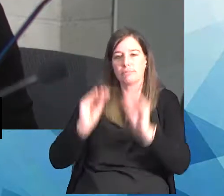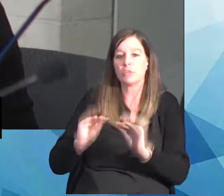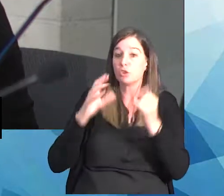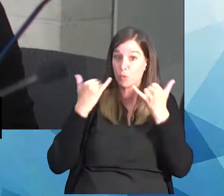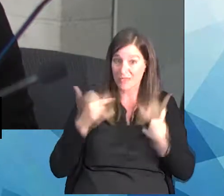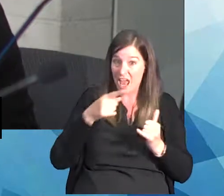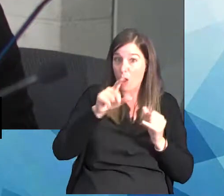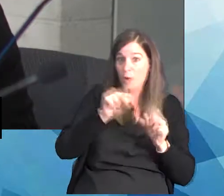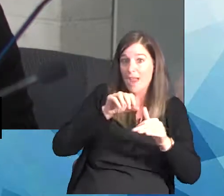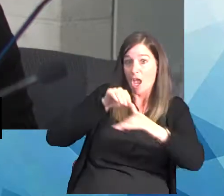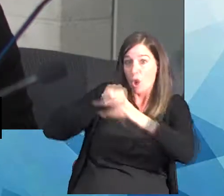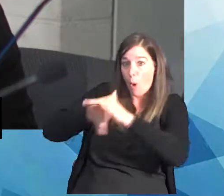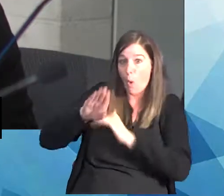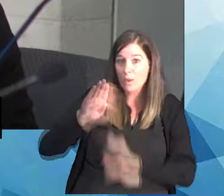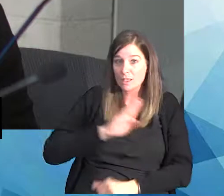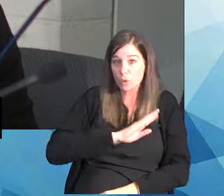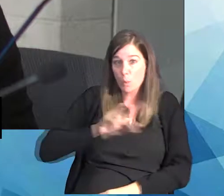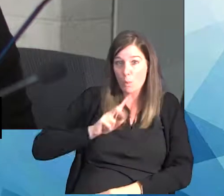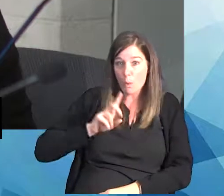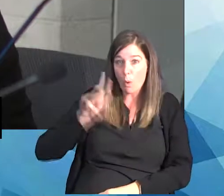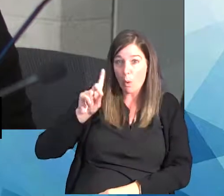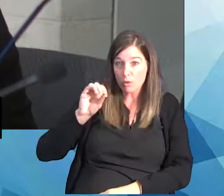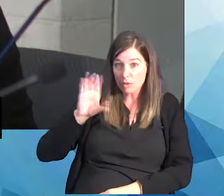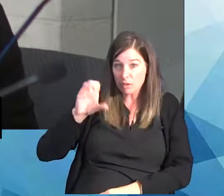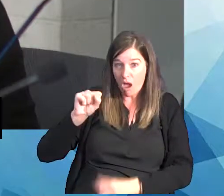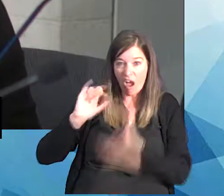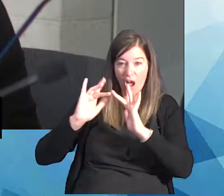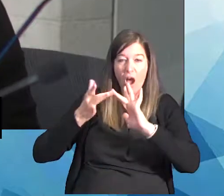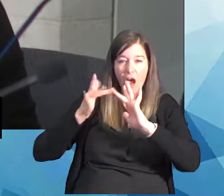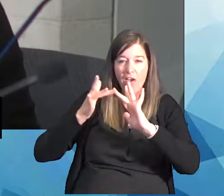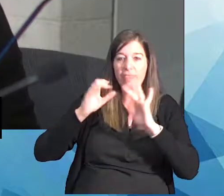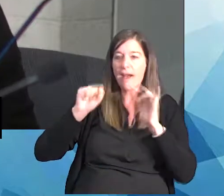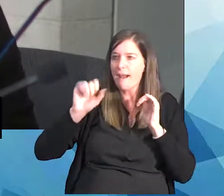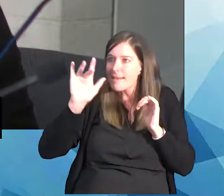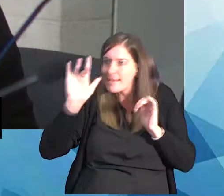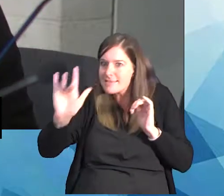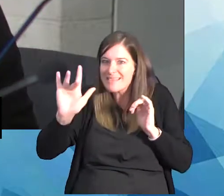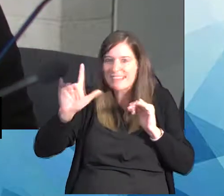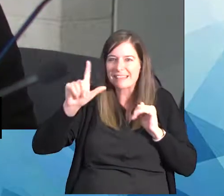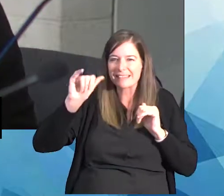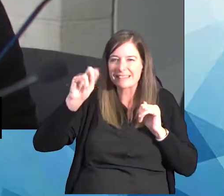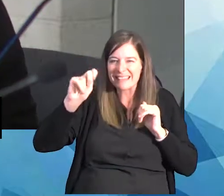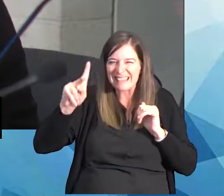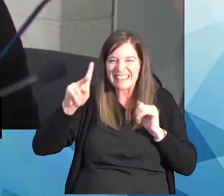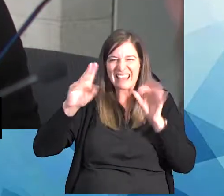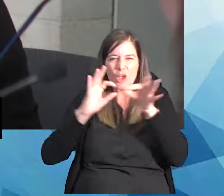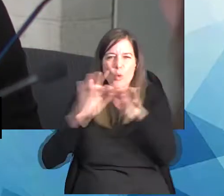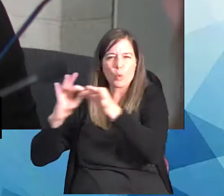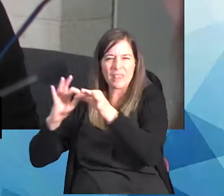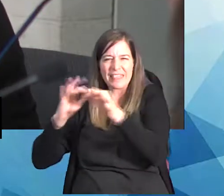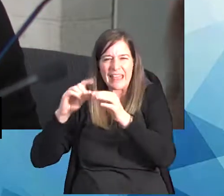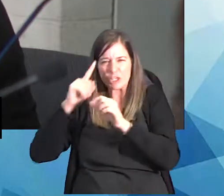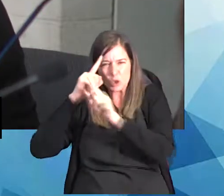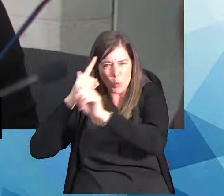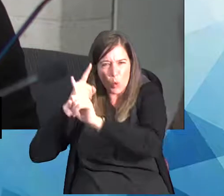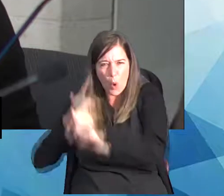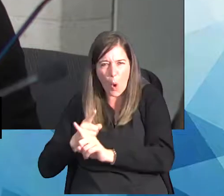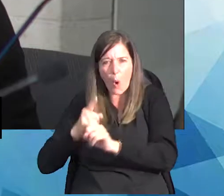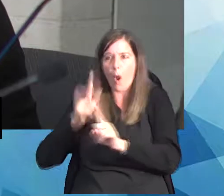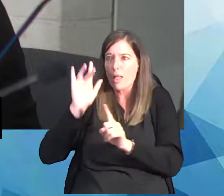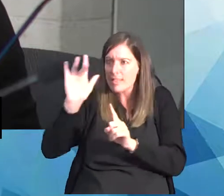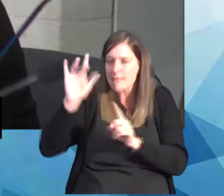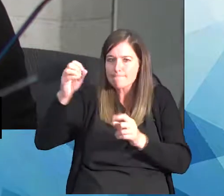Board Docs, and that would link to the specific goal, and it has the metrics of that goal. That